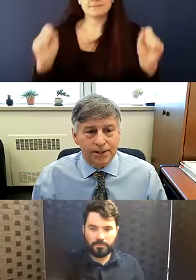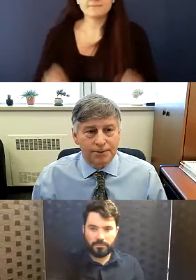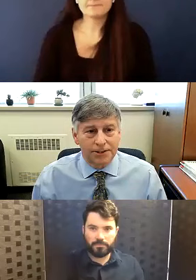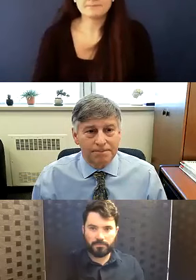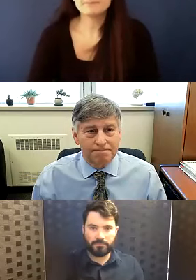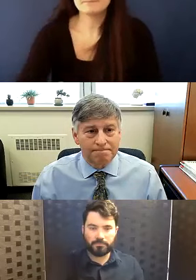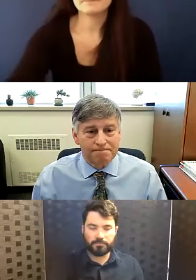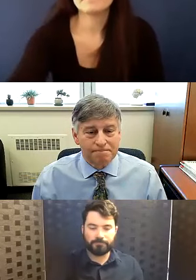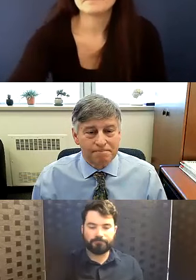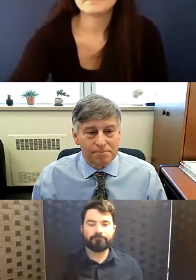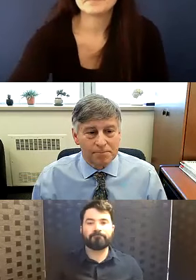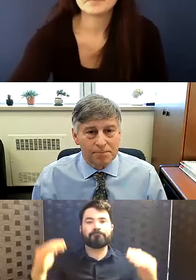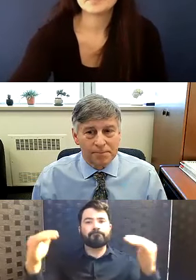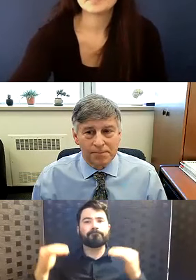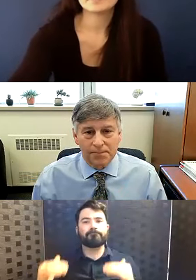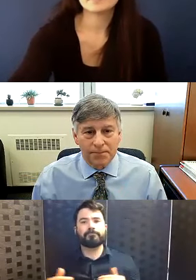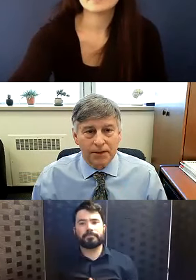Next slide, please.